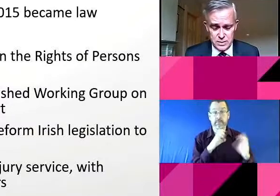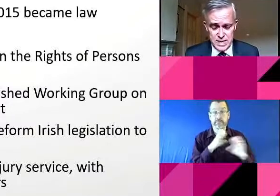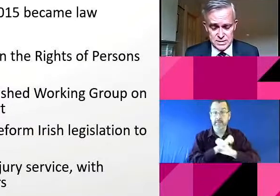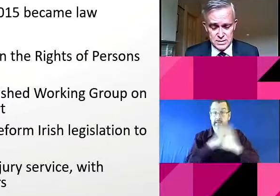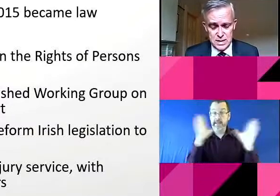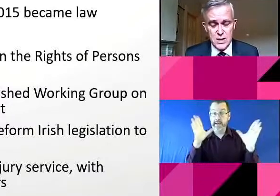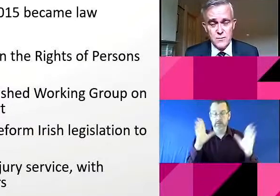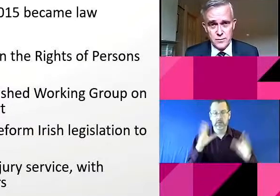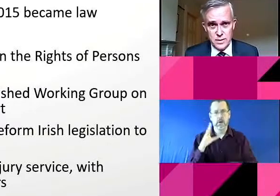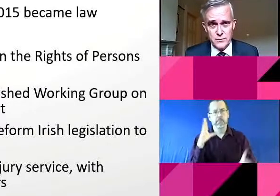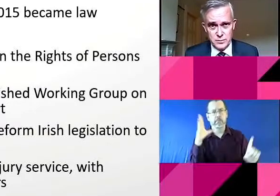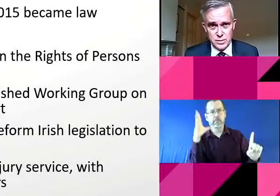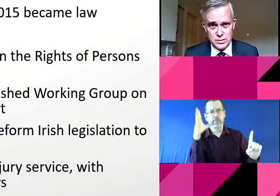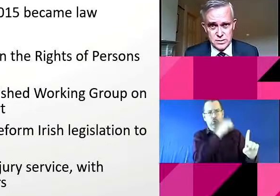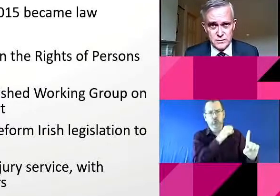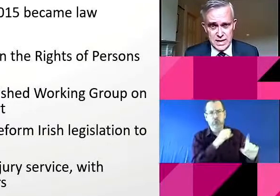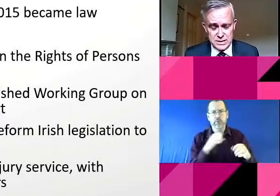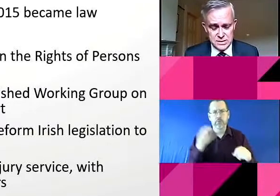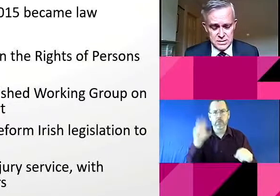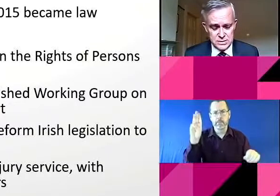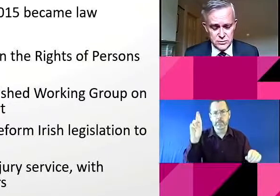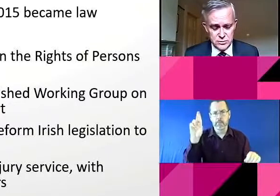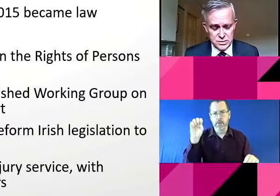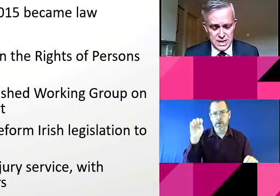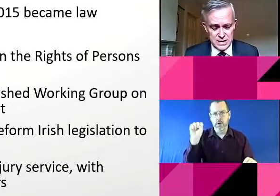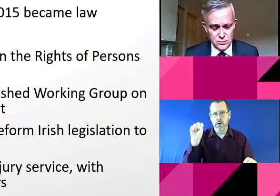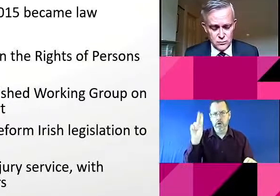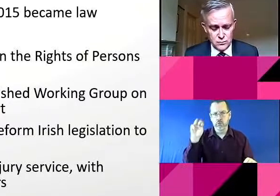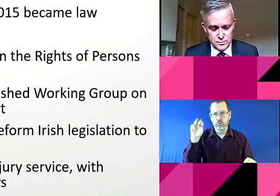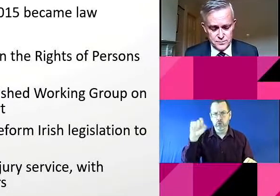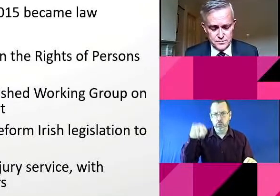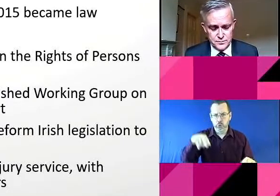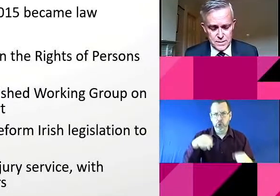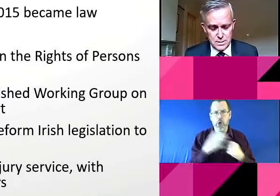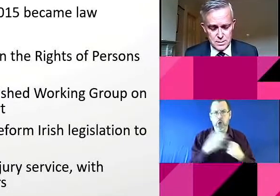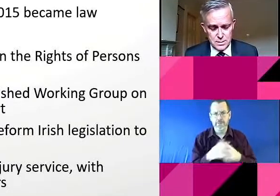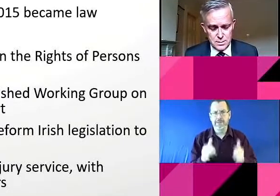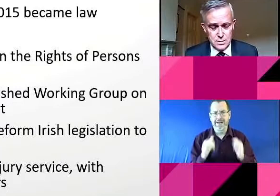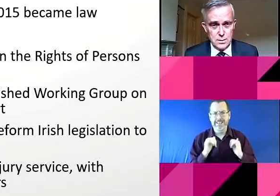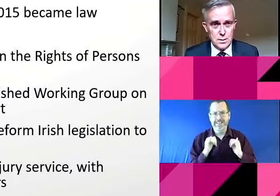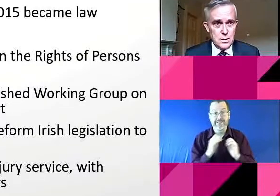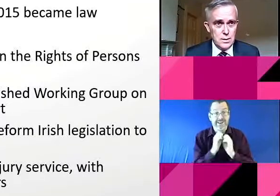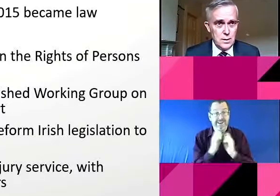presumption of capacity for every person of 18 years and over.